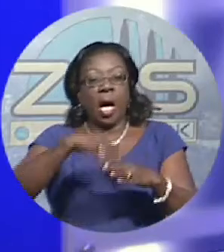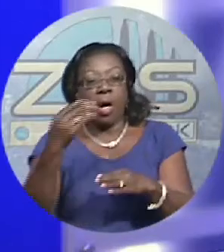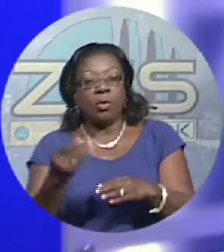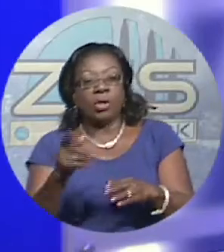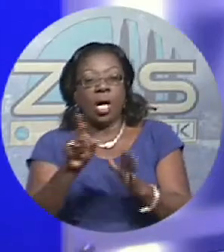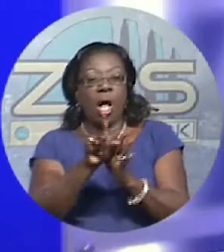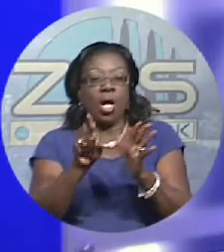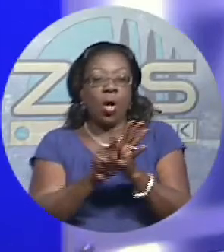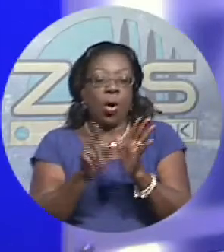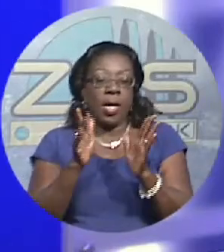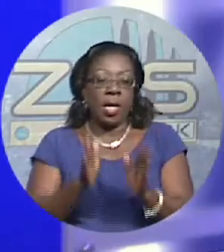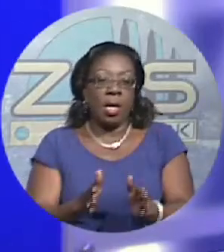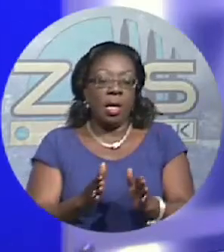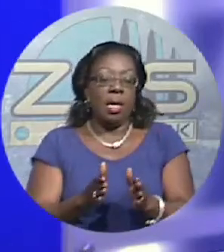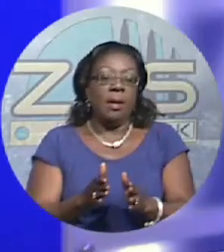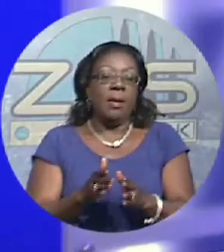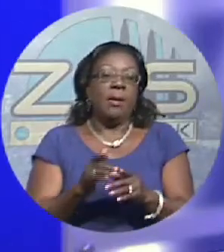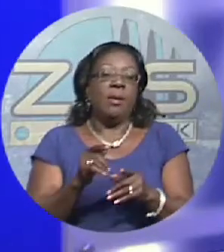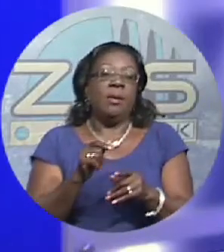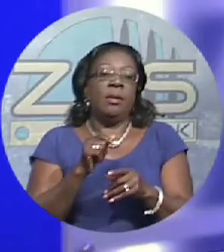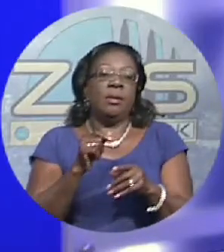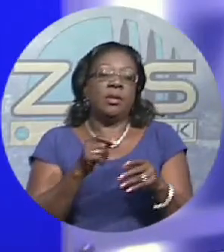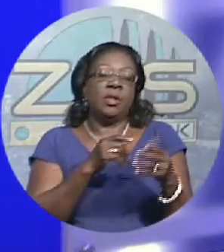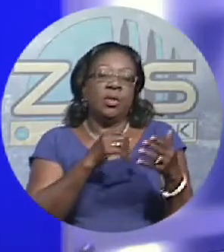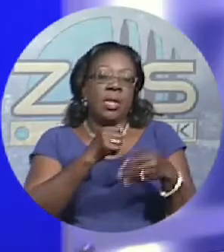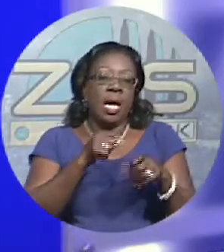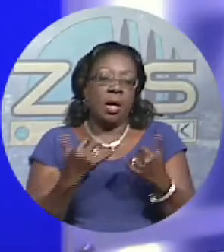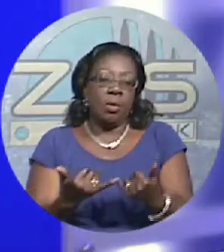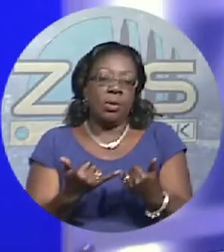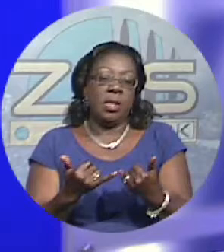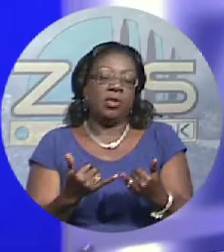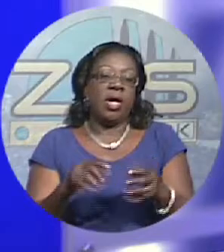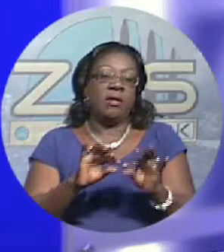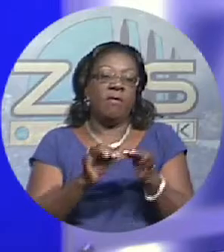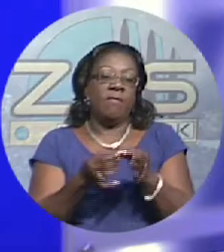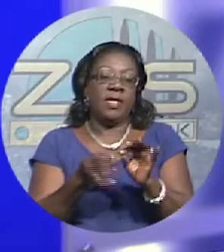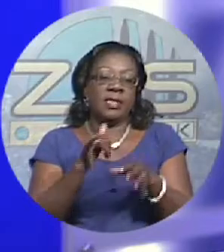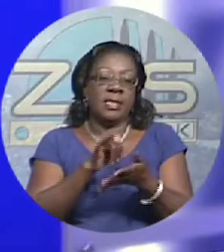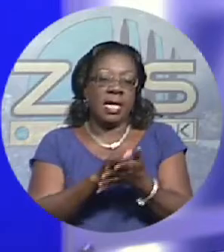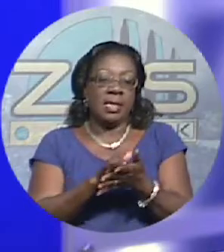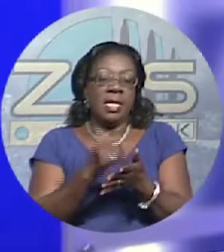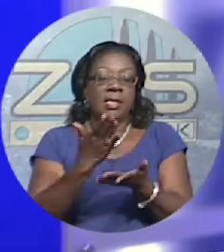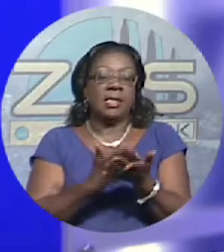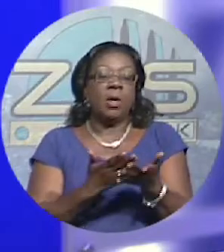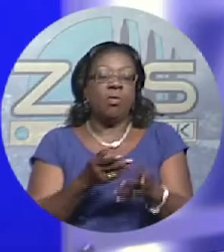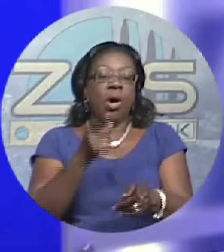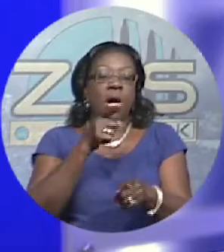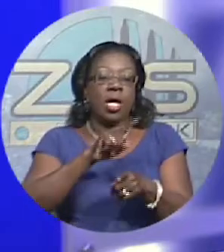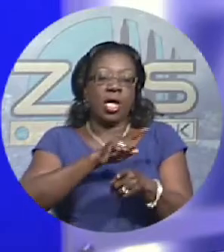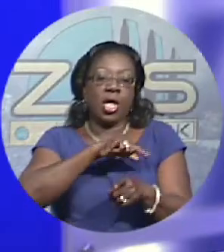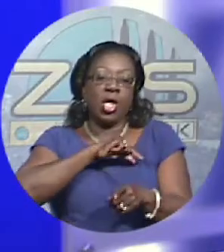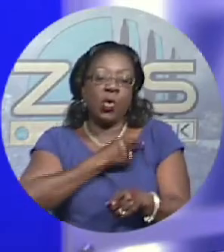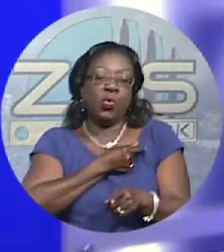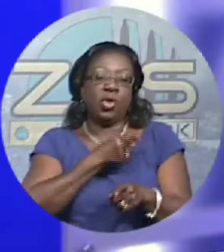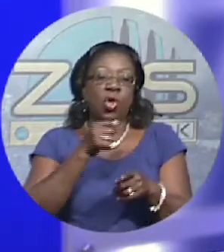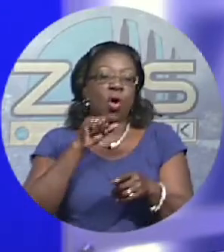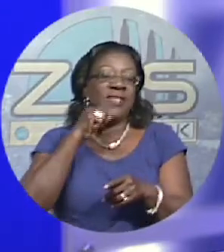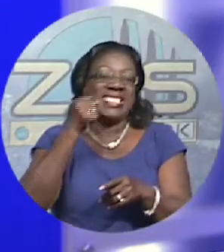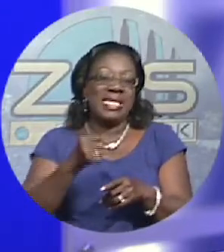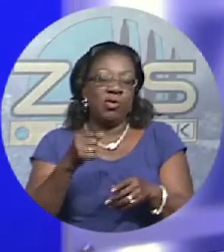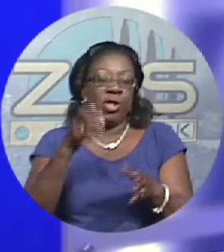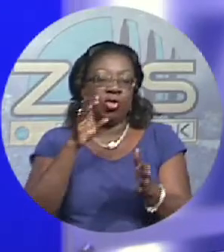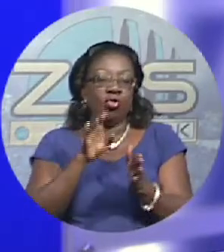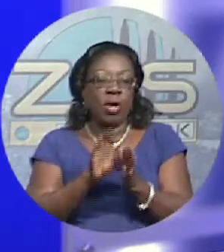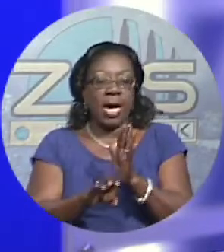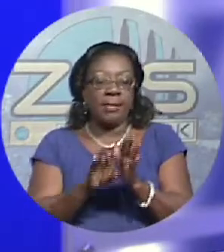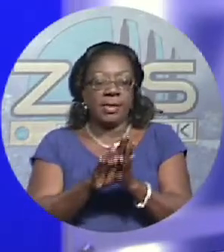is made more acute as a number of those accused of serious crimes, including murder, have no attorneys at all. Now, to assist those unable